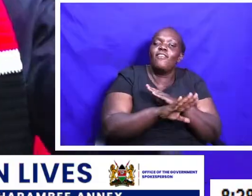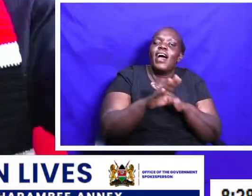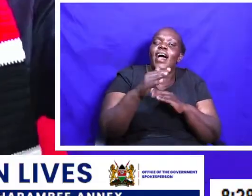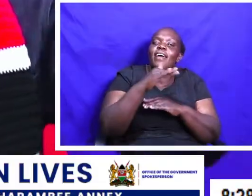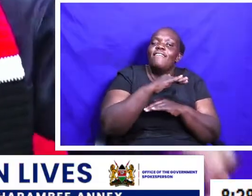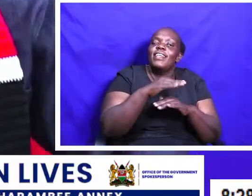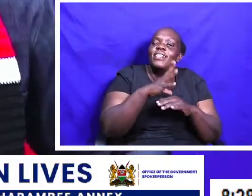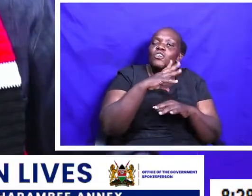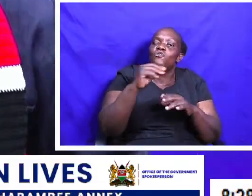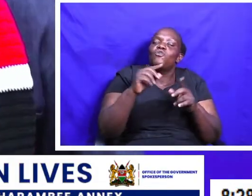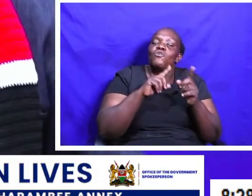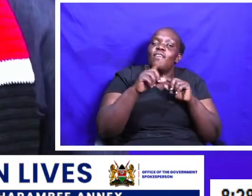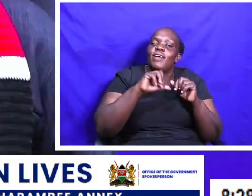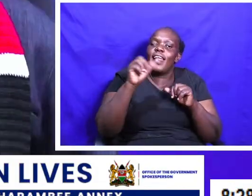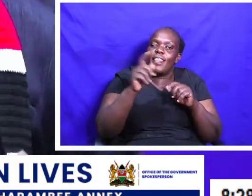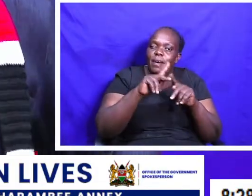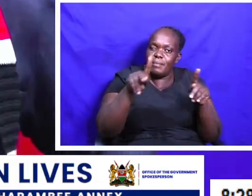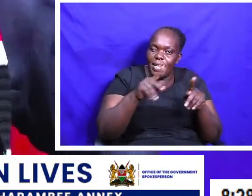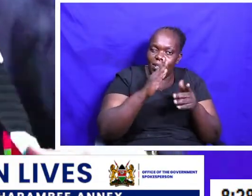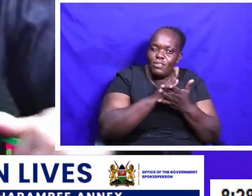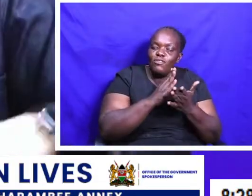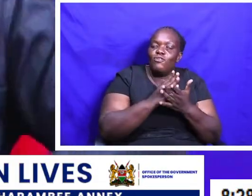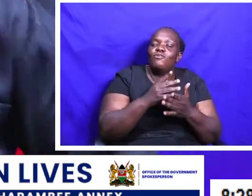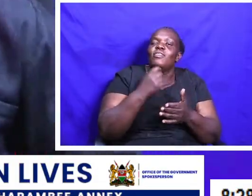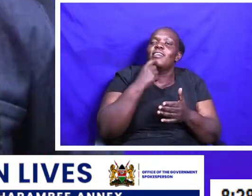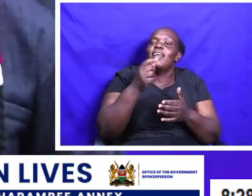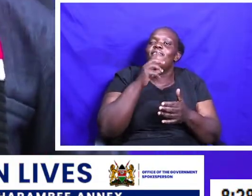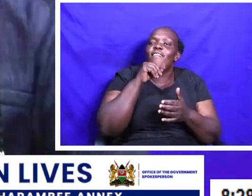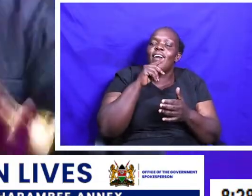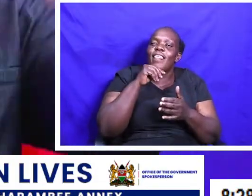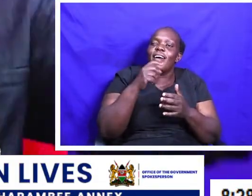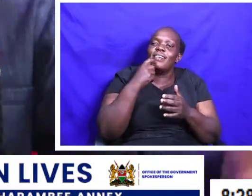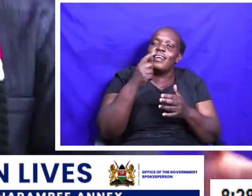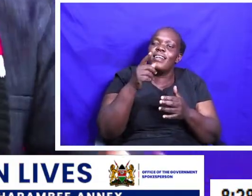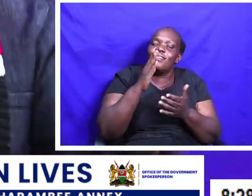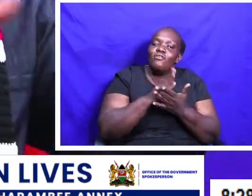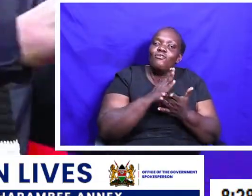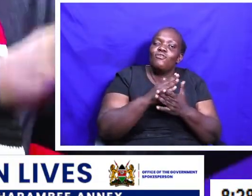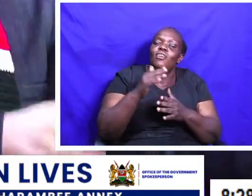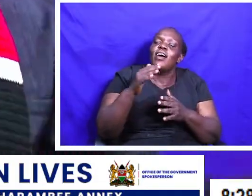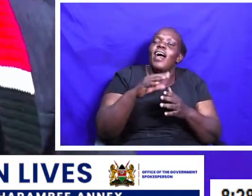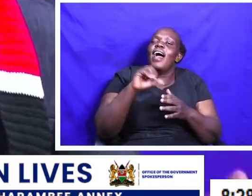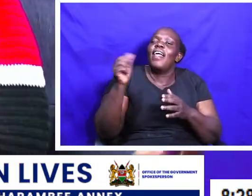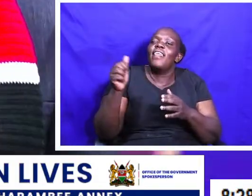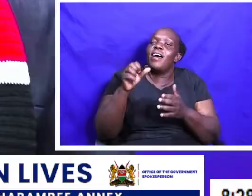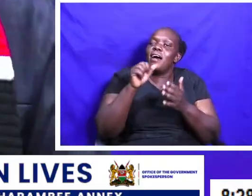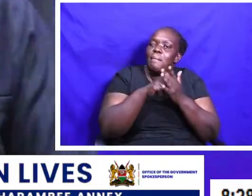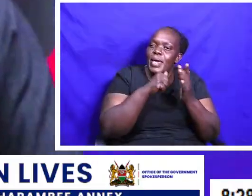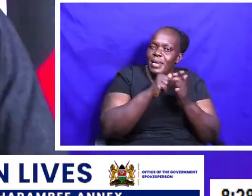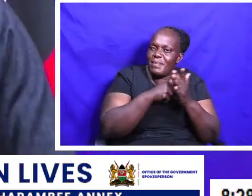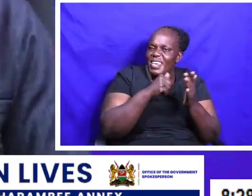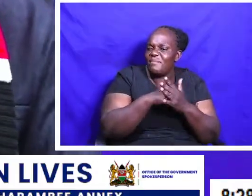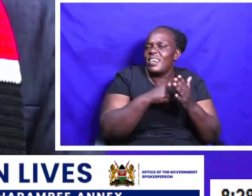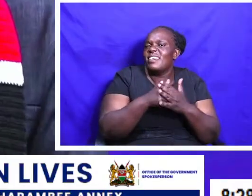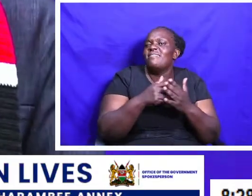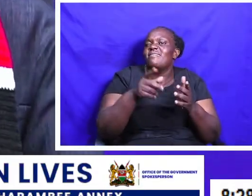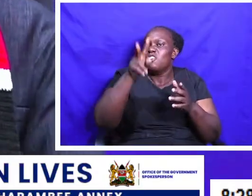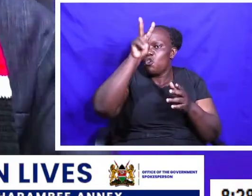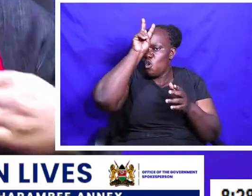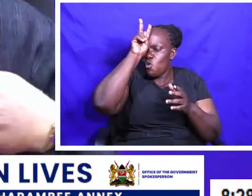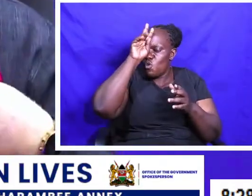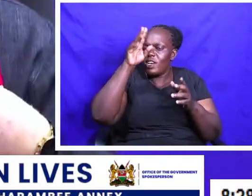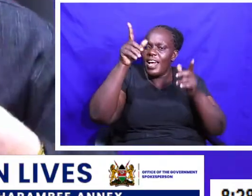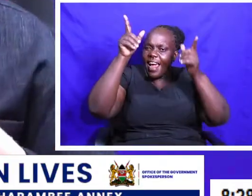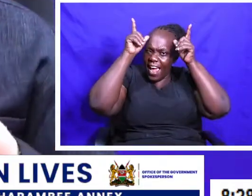evening they go somewhere. In fact, actually, it was your dad who was telling me about it. Hazina mwenyewe, lakini jioni zinaenda bahari. Zinaenda, including cows and goats.